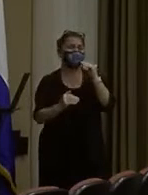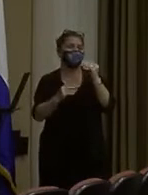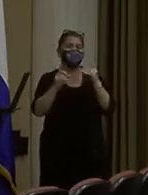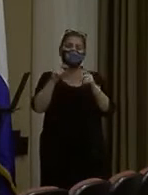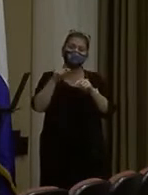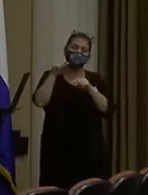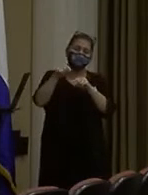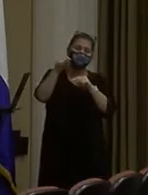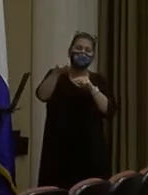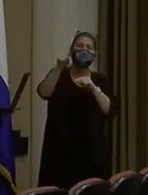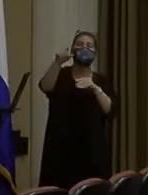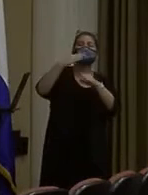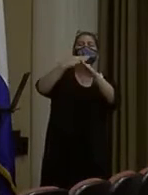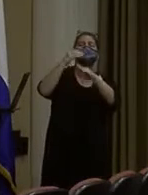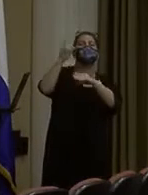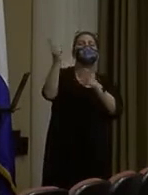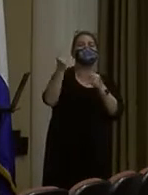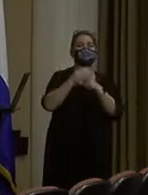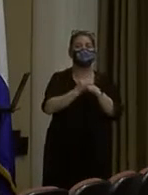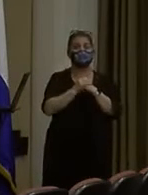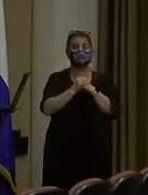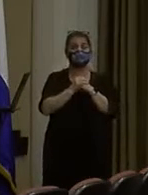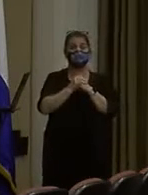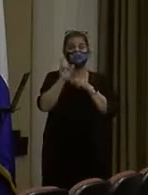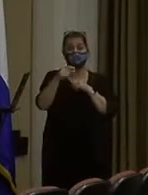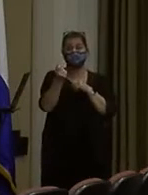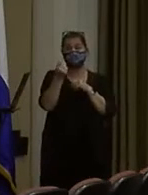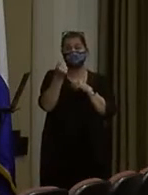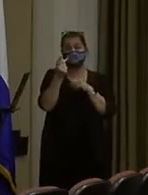must understand when they are at play. It really does matter.